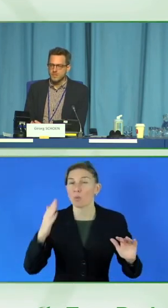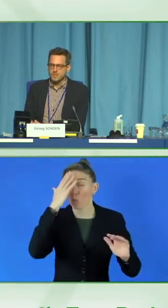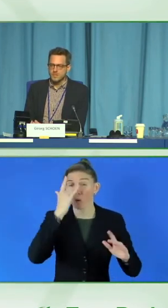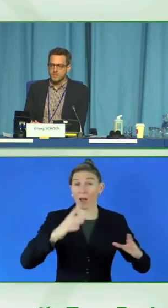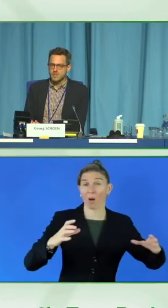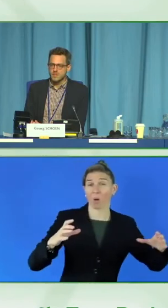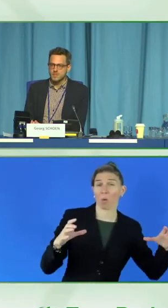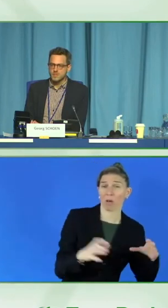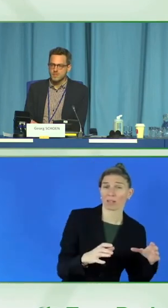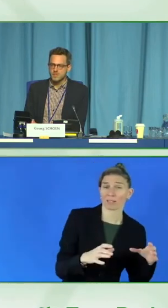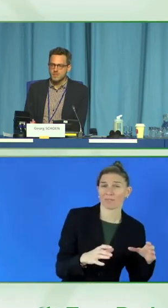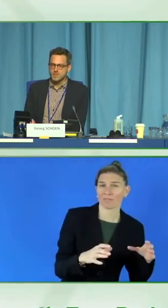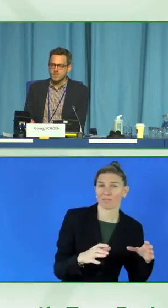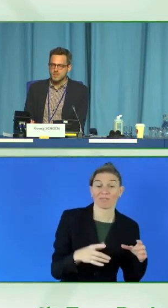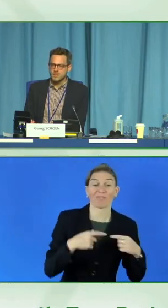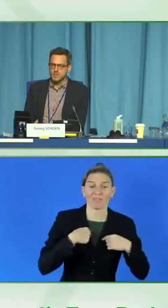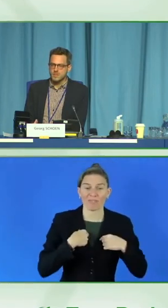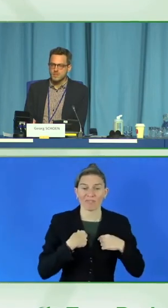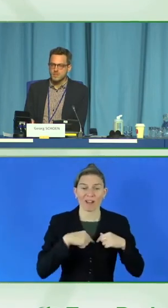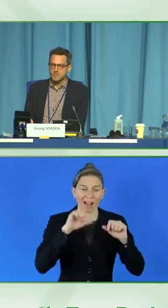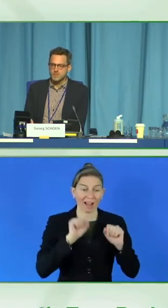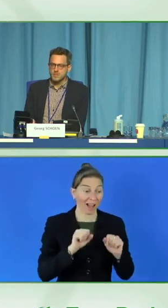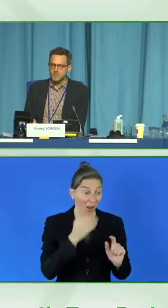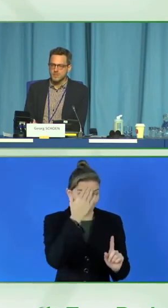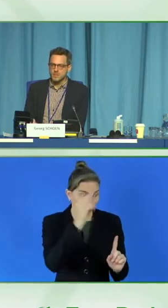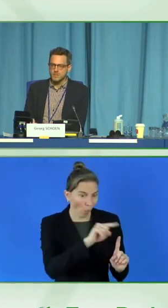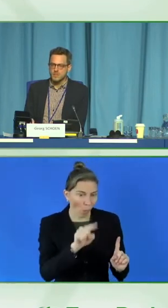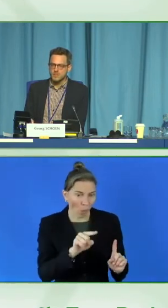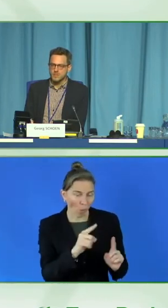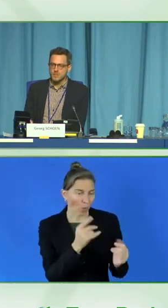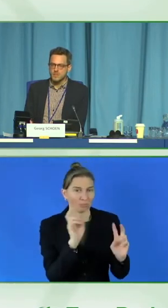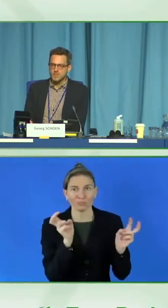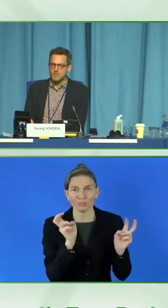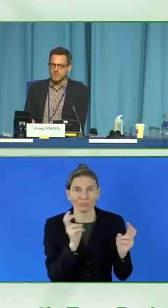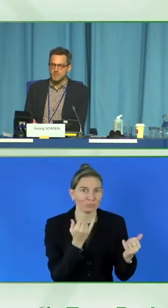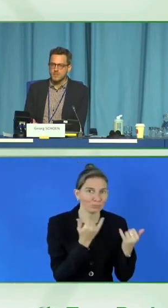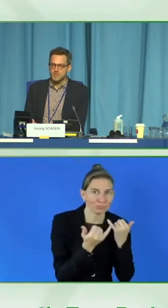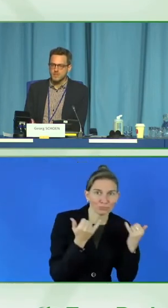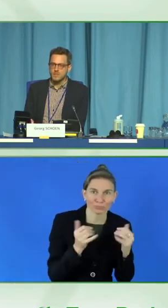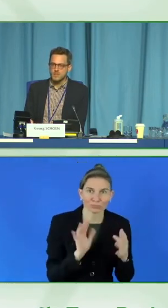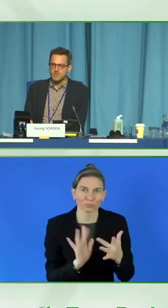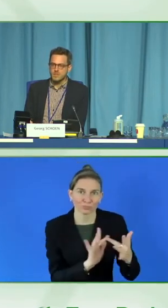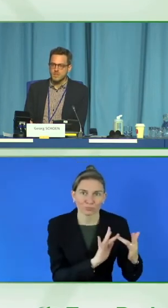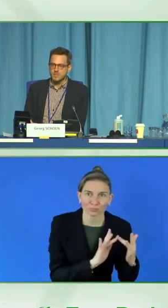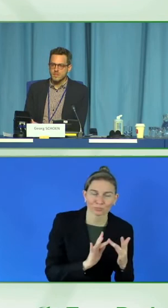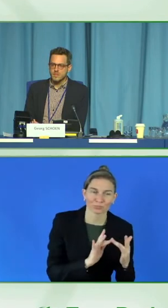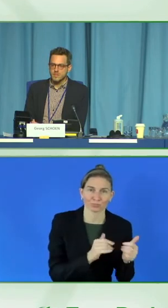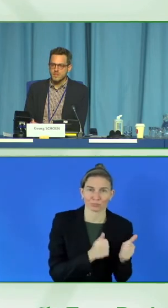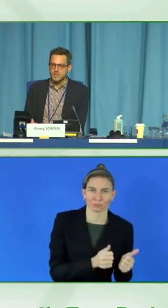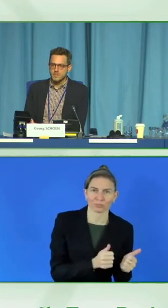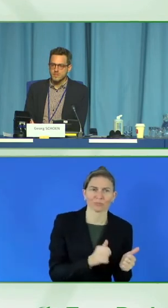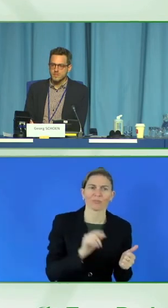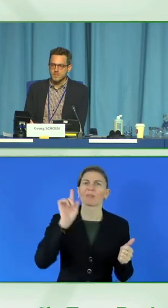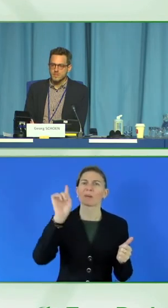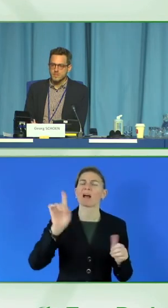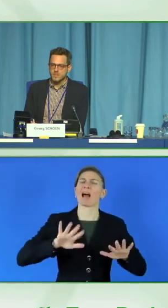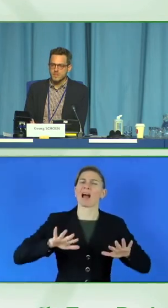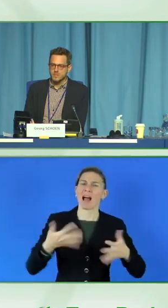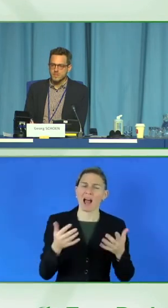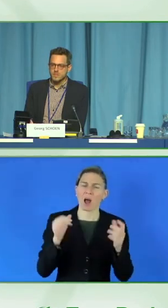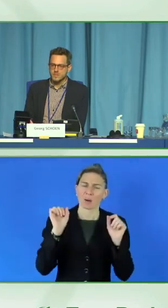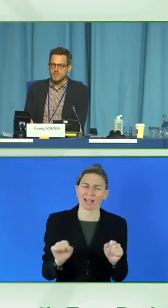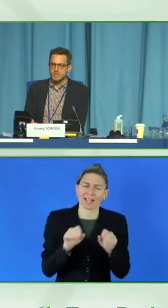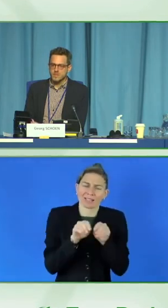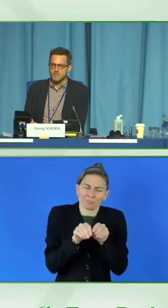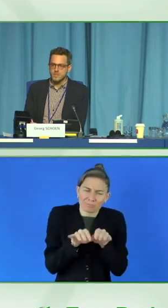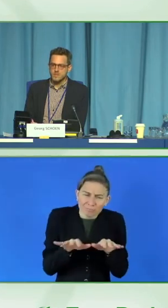know. So I don't have an answer to this, but I think it's a question of how do we make sure we have enough voices within the collective, and the collective is not